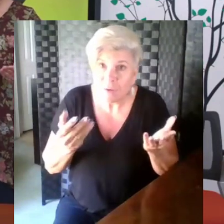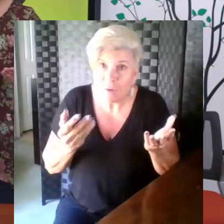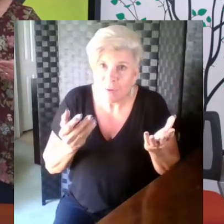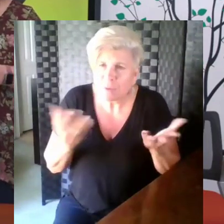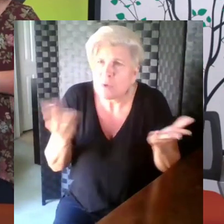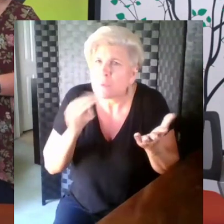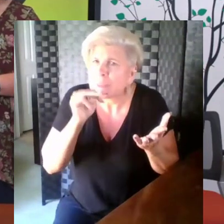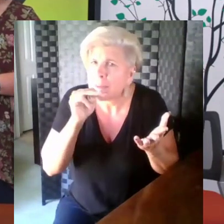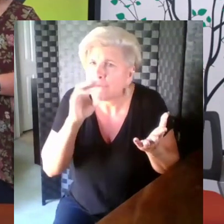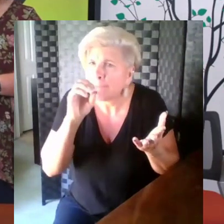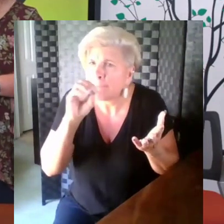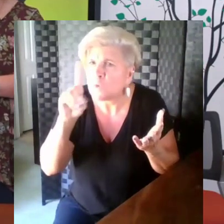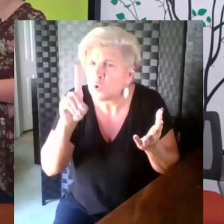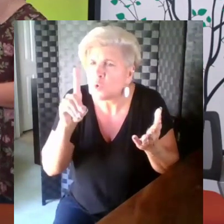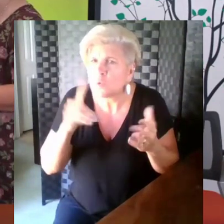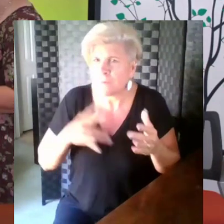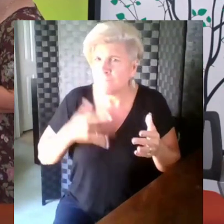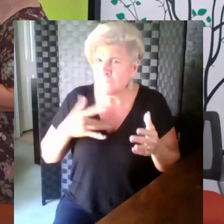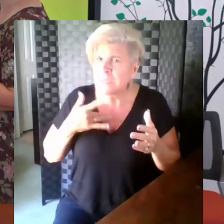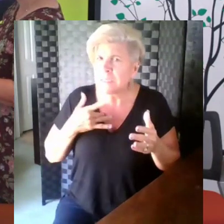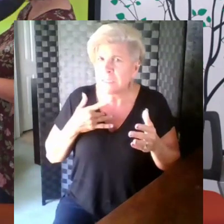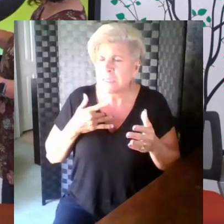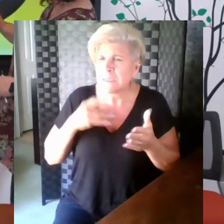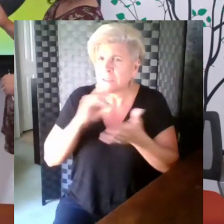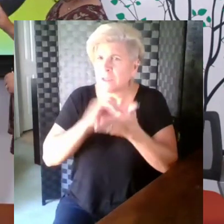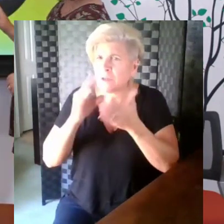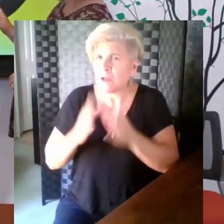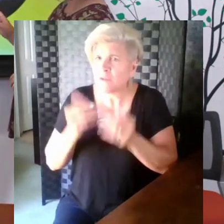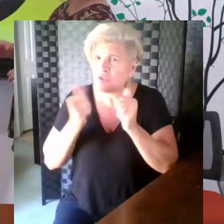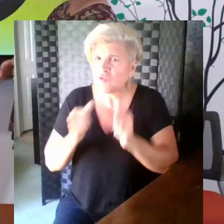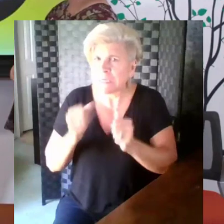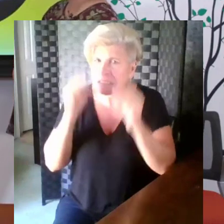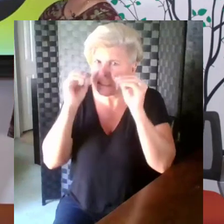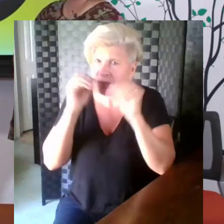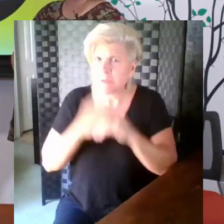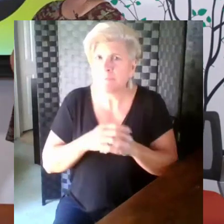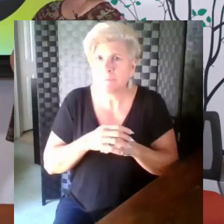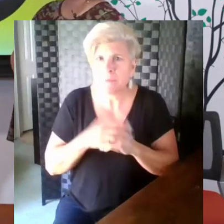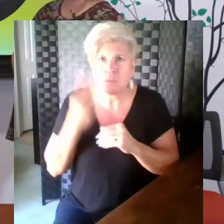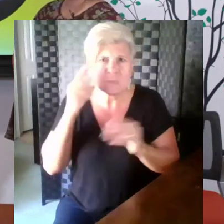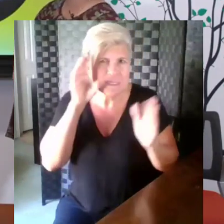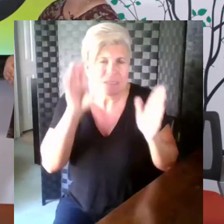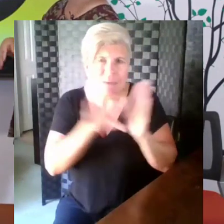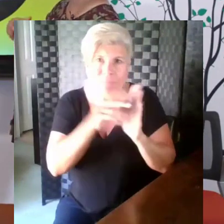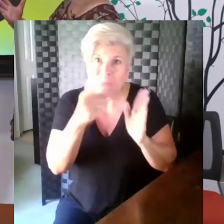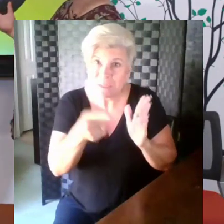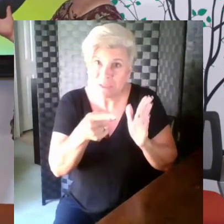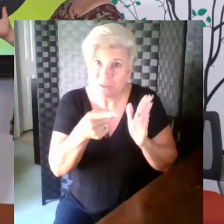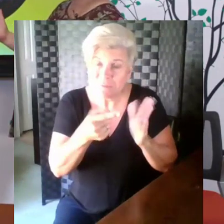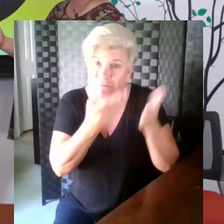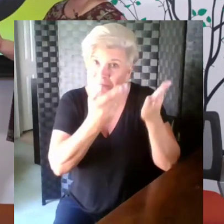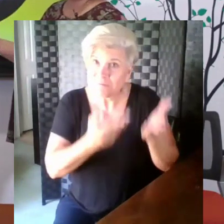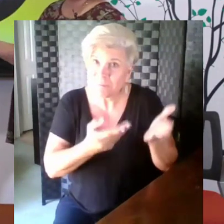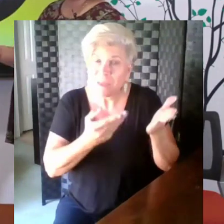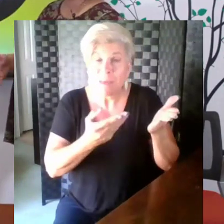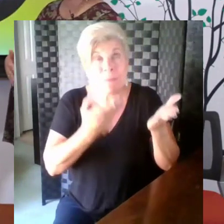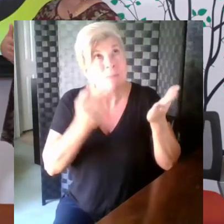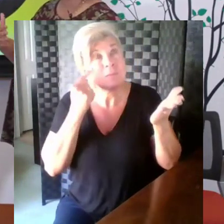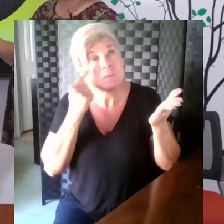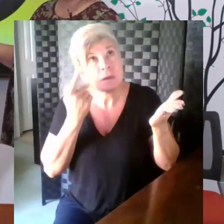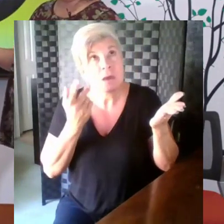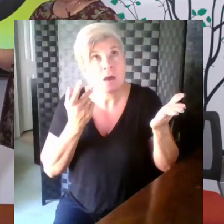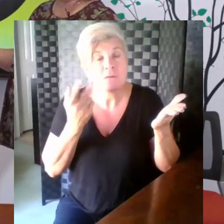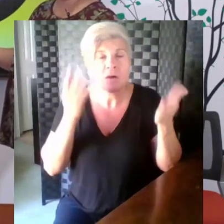what is the mood that the author is trying to convey? When you see a picture like this, you might automatically think